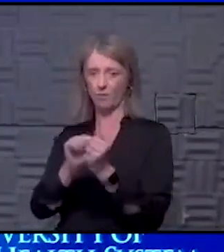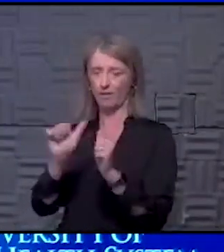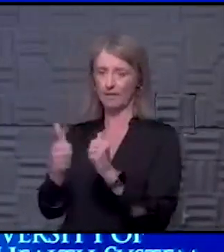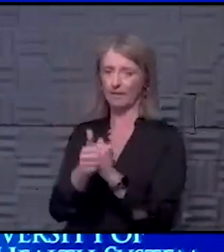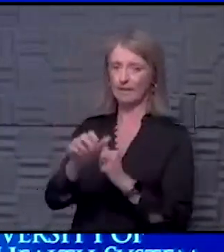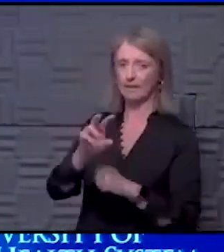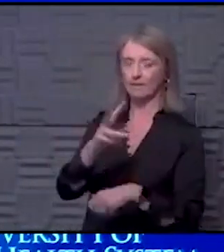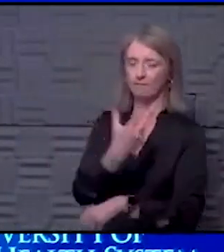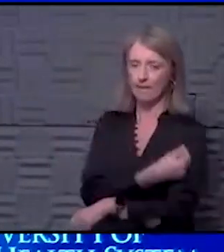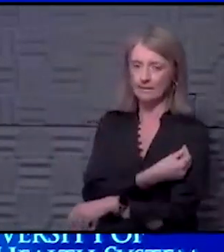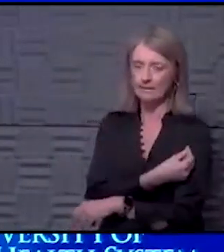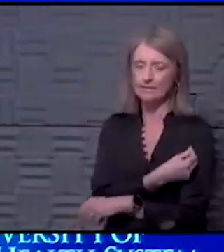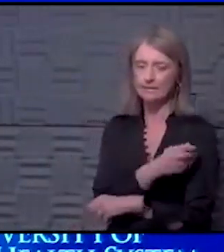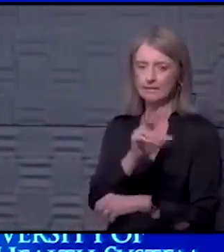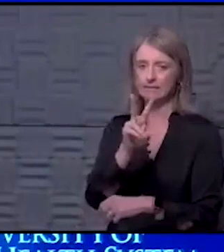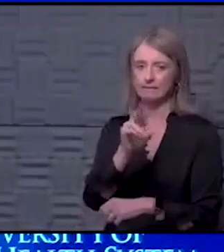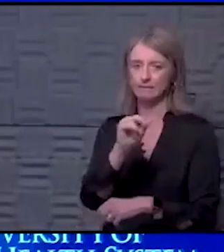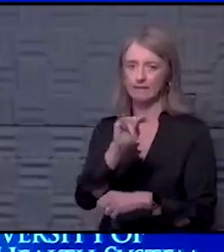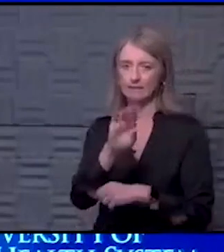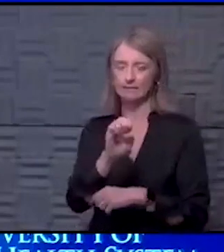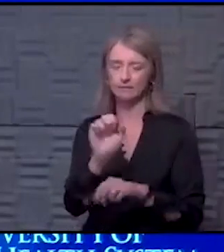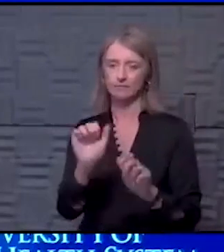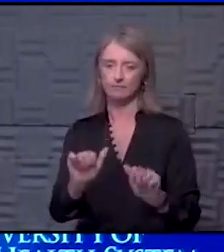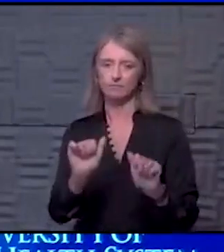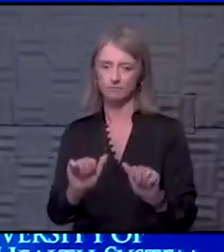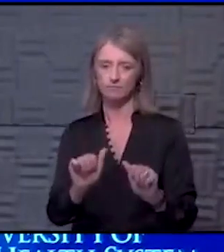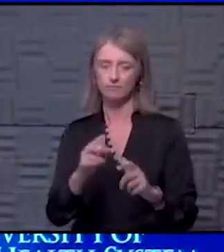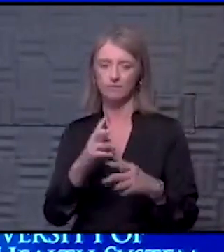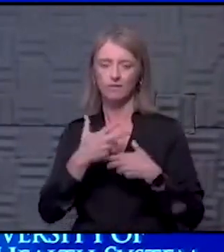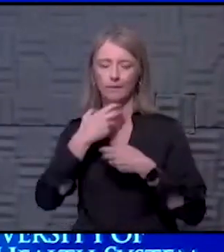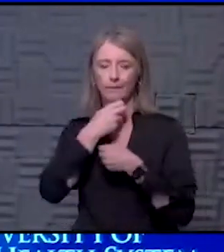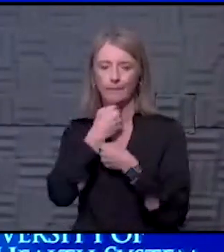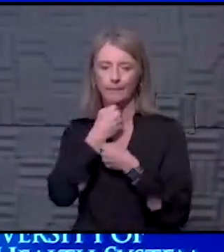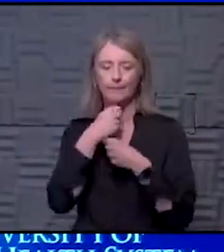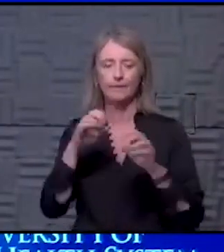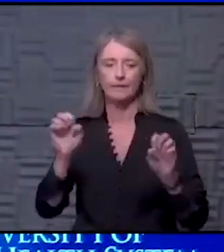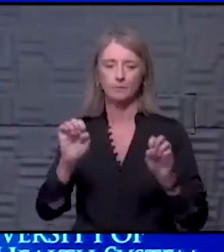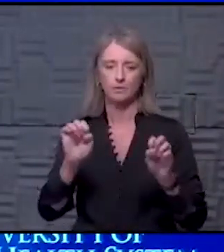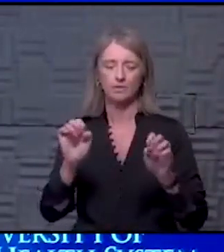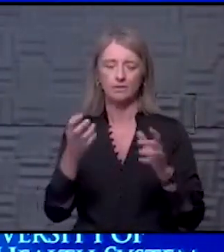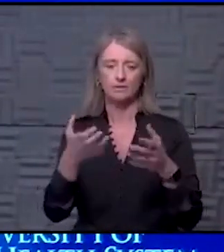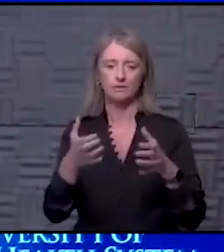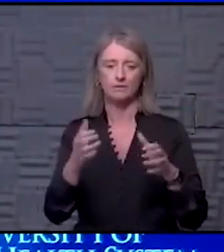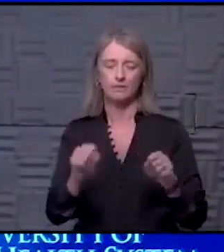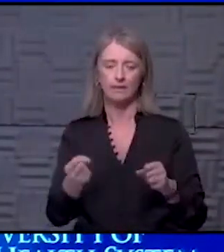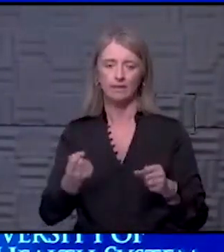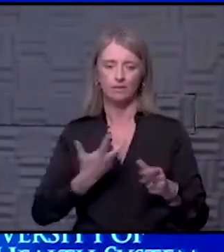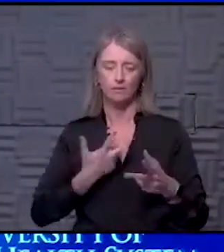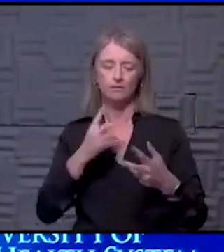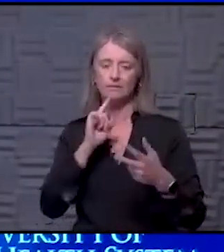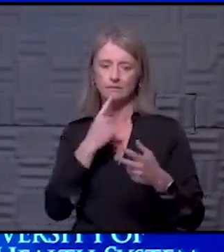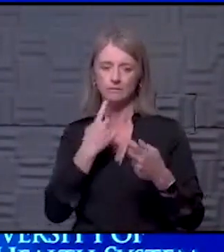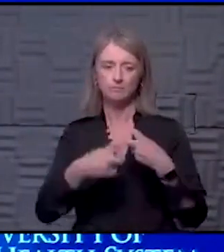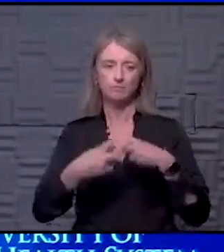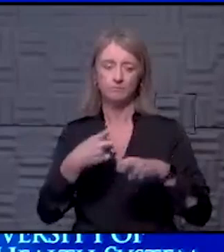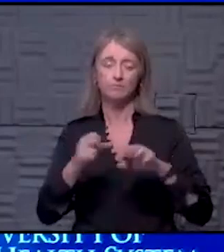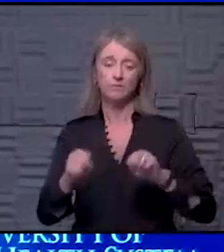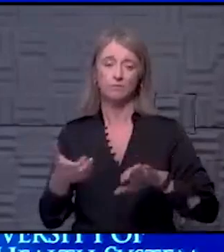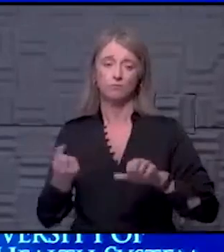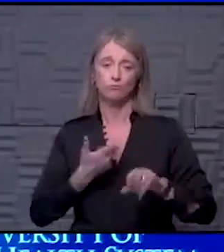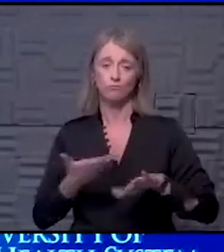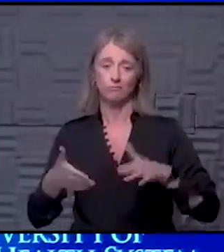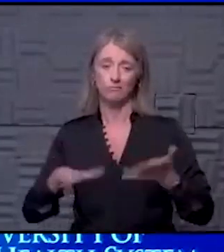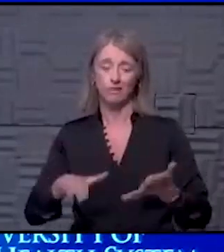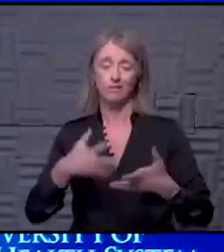a possibility. And anaphylaxis is an emergency condition and can, of course, cause severe consequences, including even death.